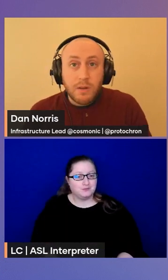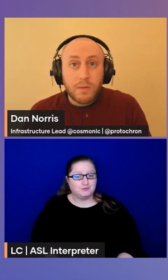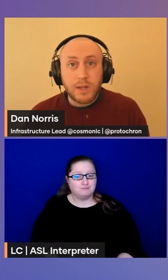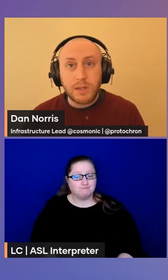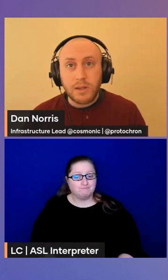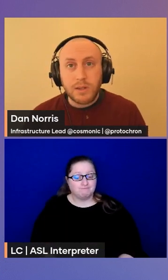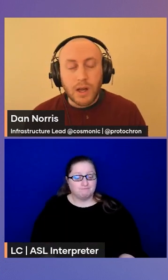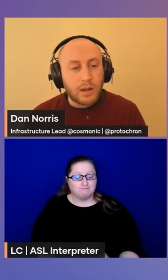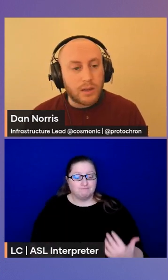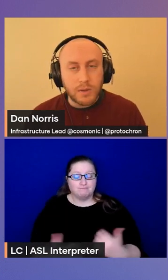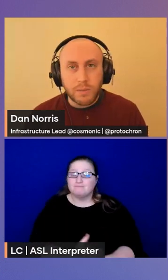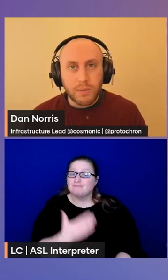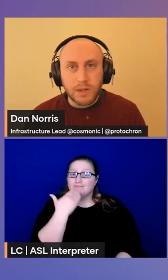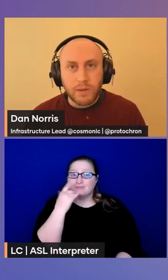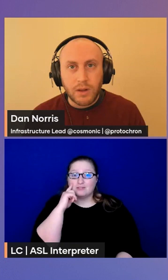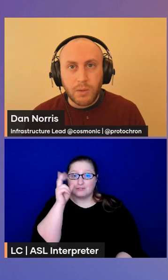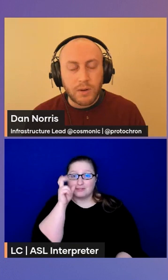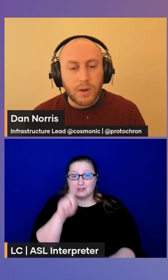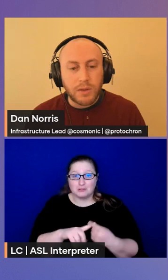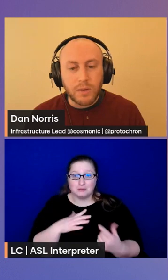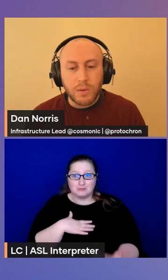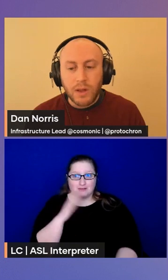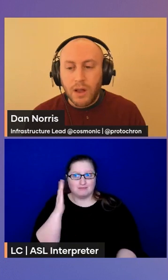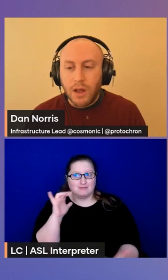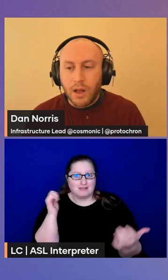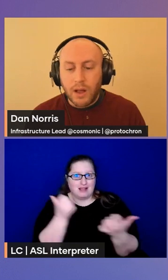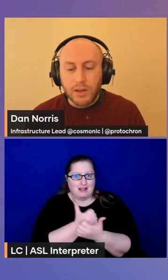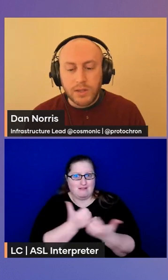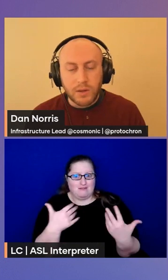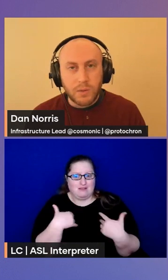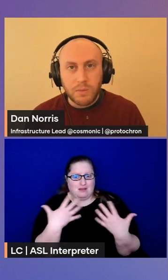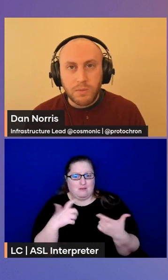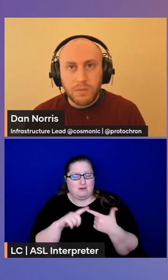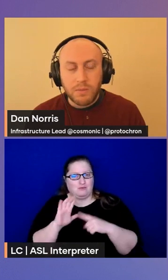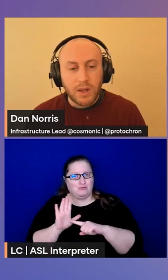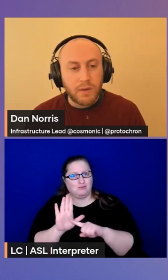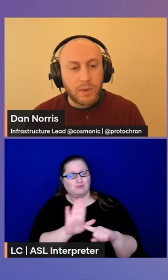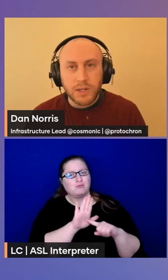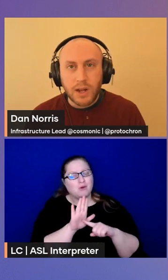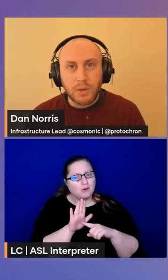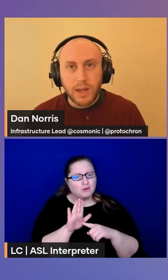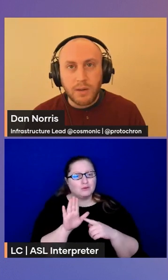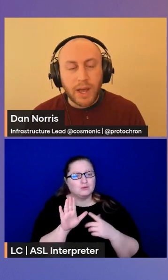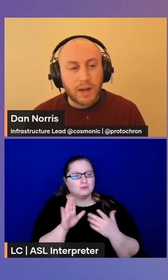thank you for listening to the talk. That was pretty much everything I wanted to run through. So thank you very